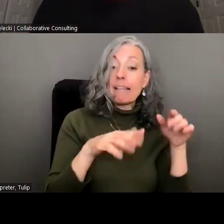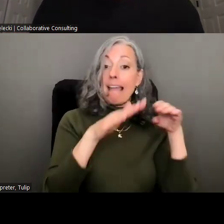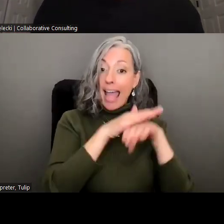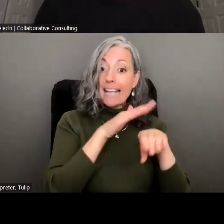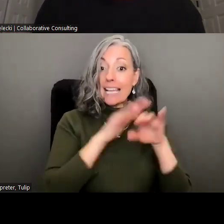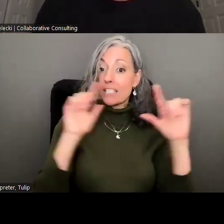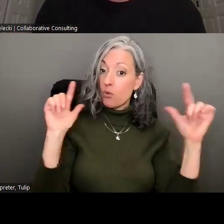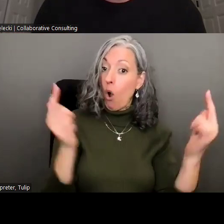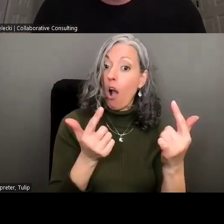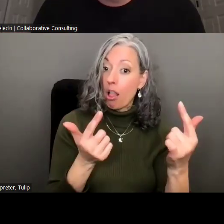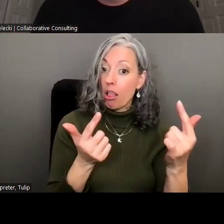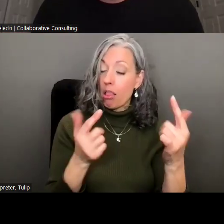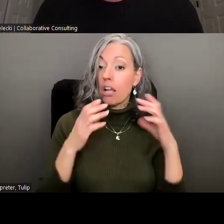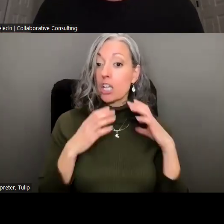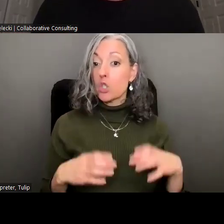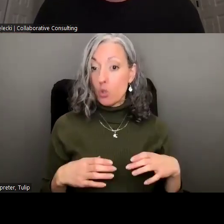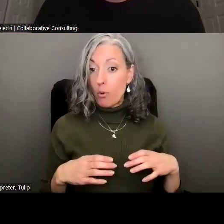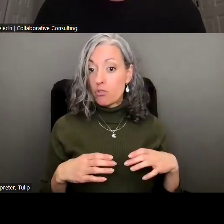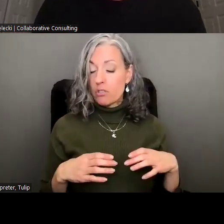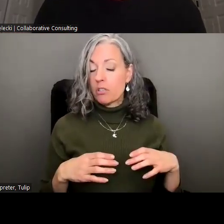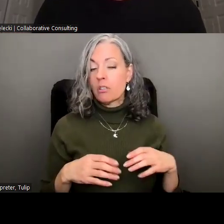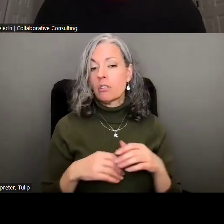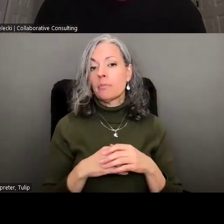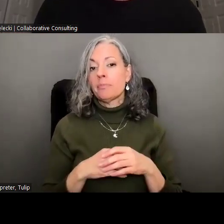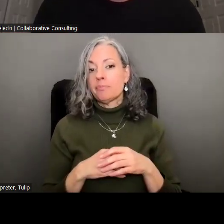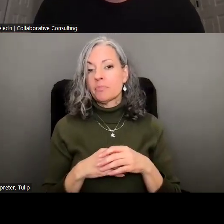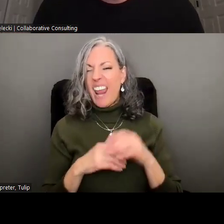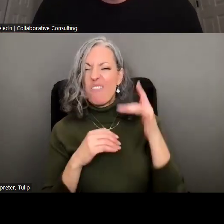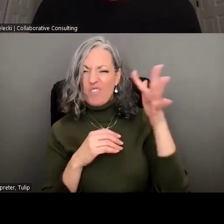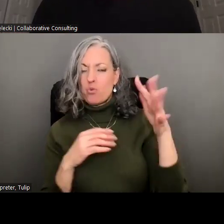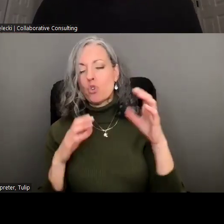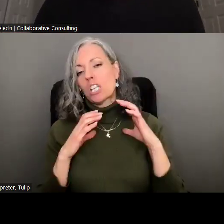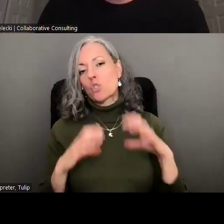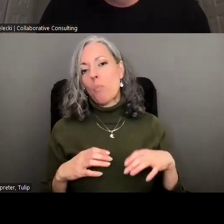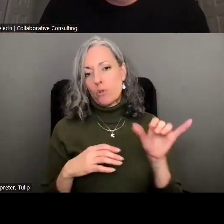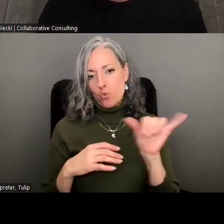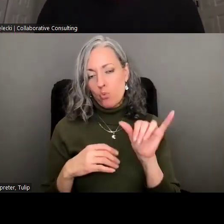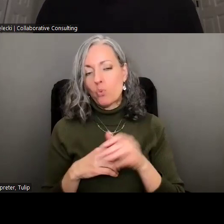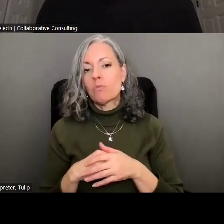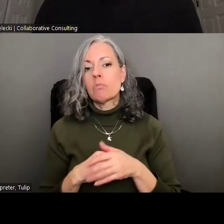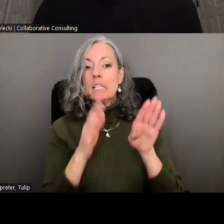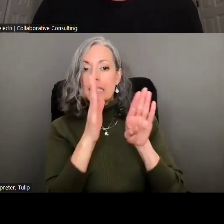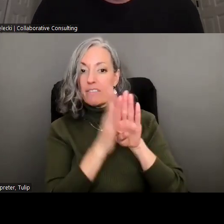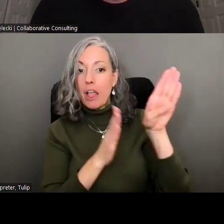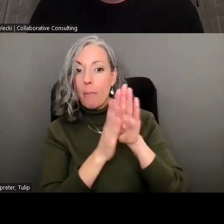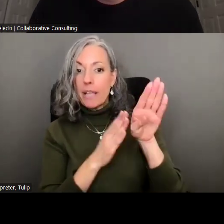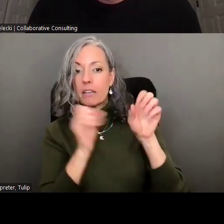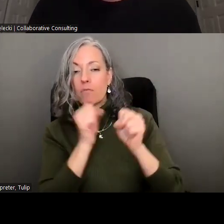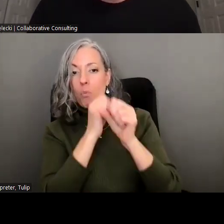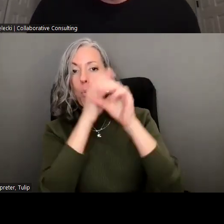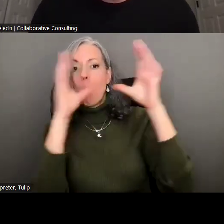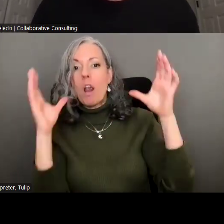all consumers and prospective consumers. And the development of awareness